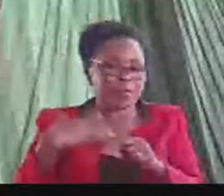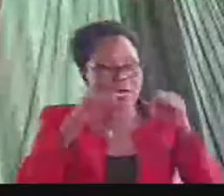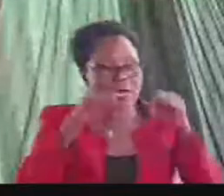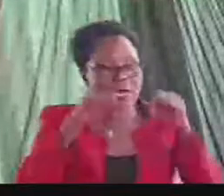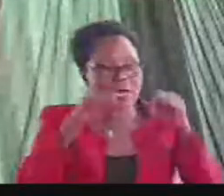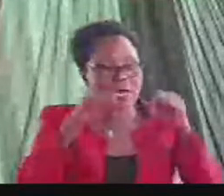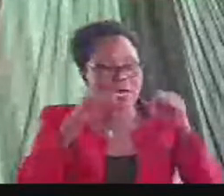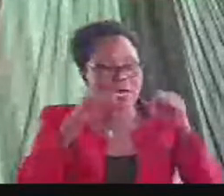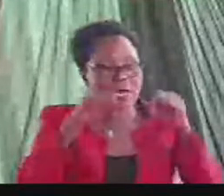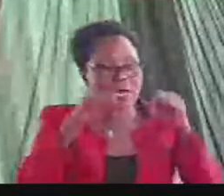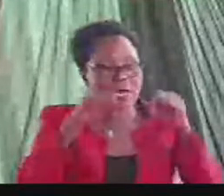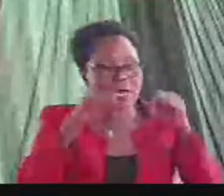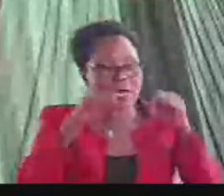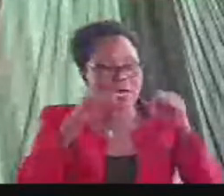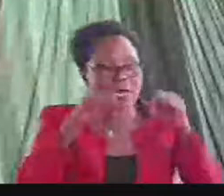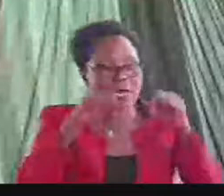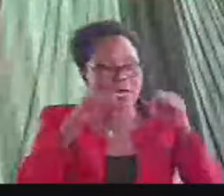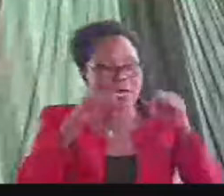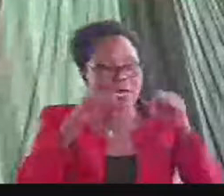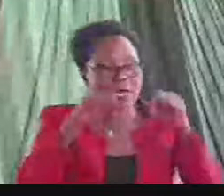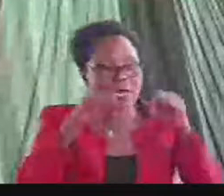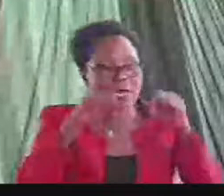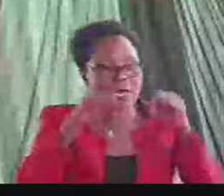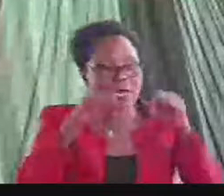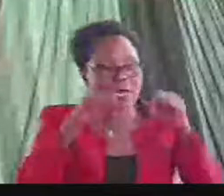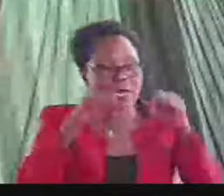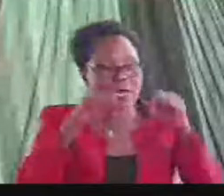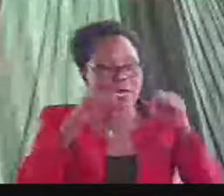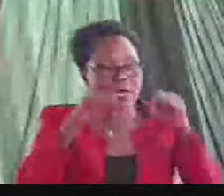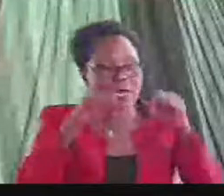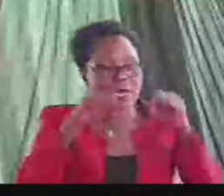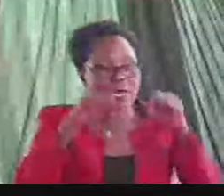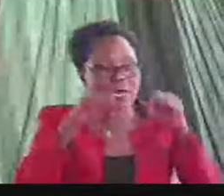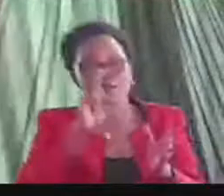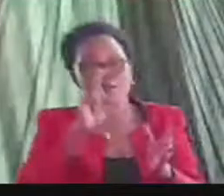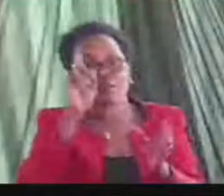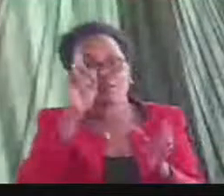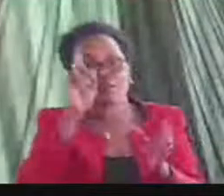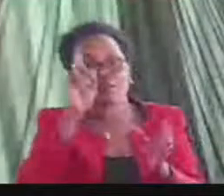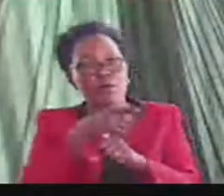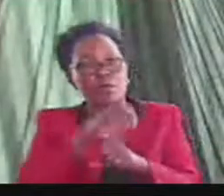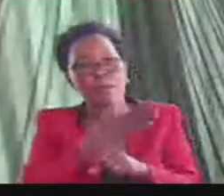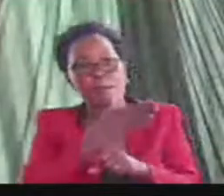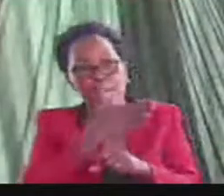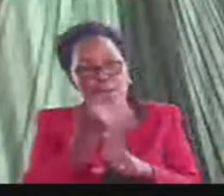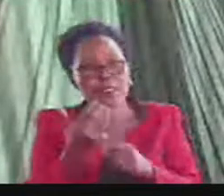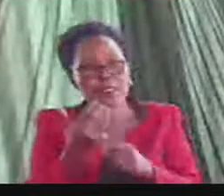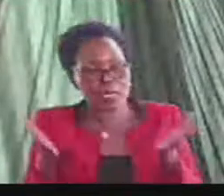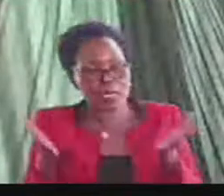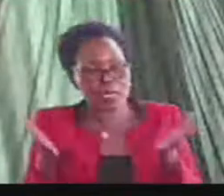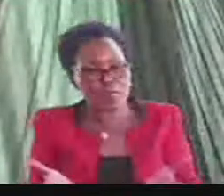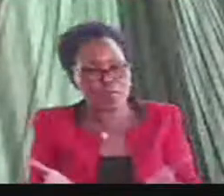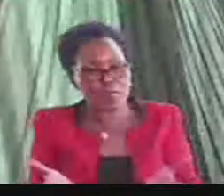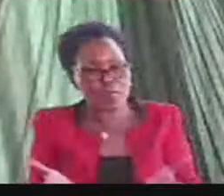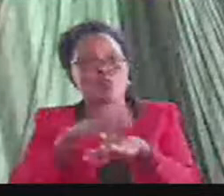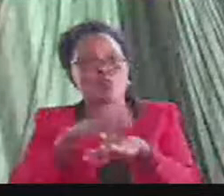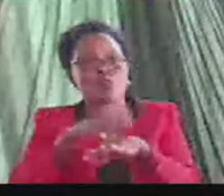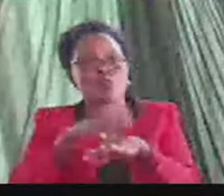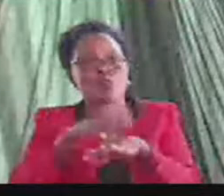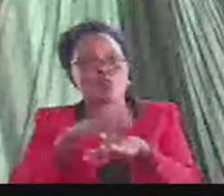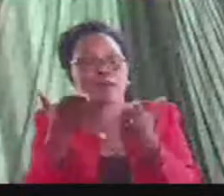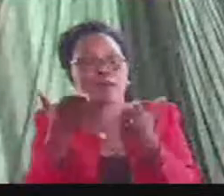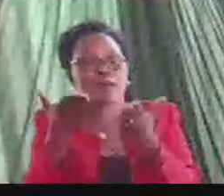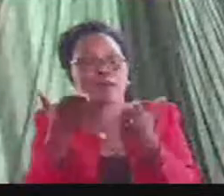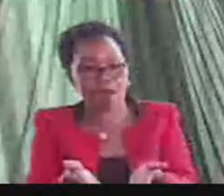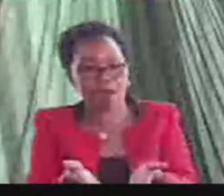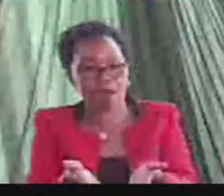to serve the wananchi, and they should do their best and improve on what is existing now. Okay, I have